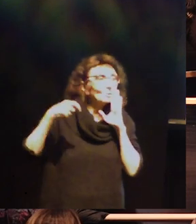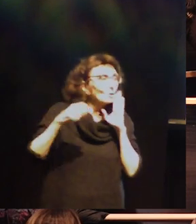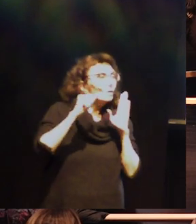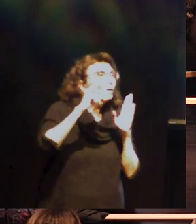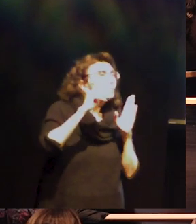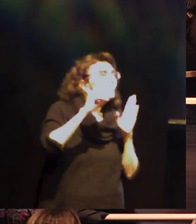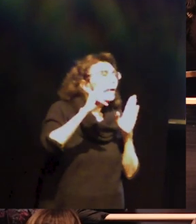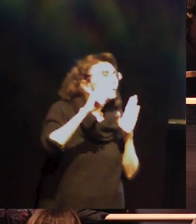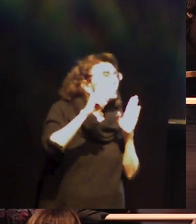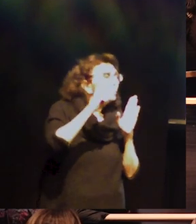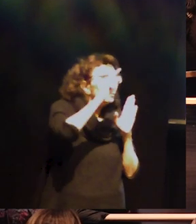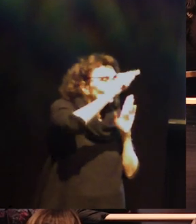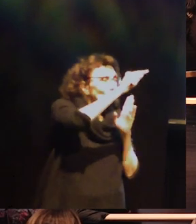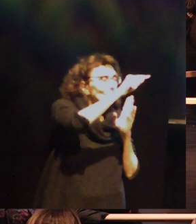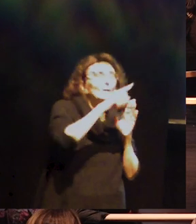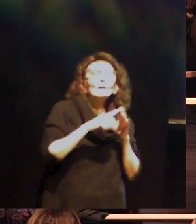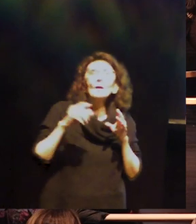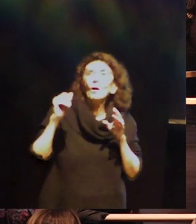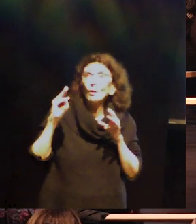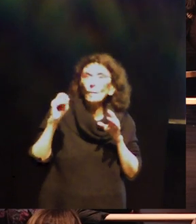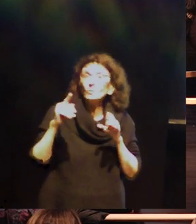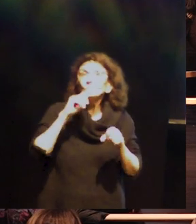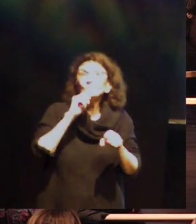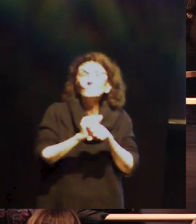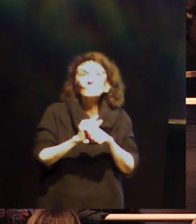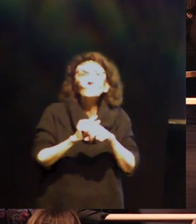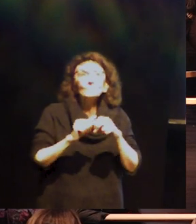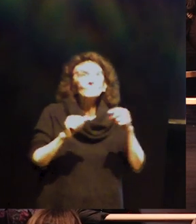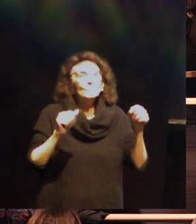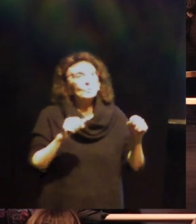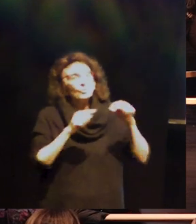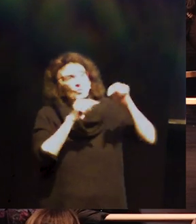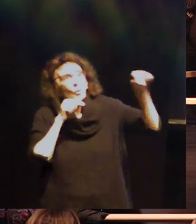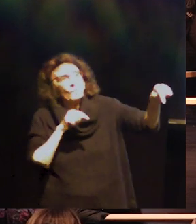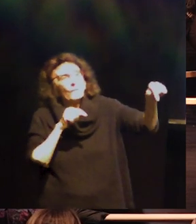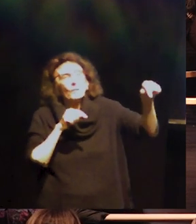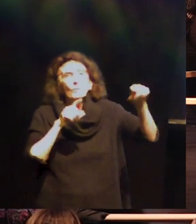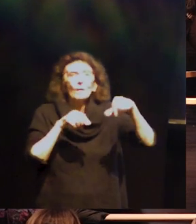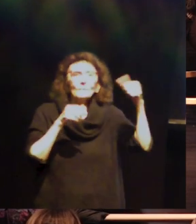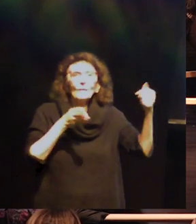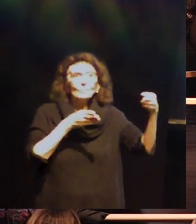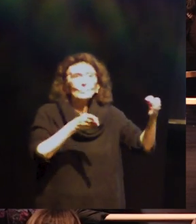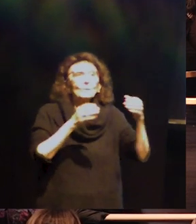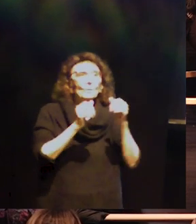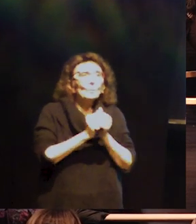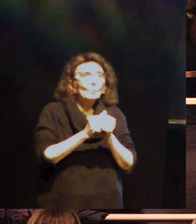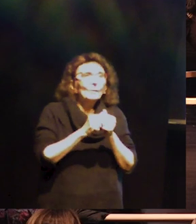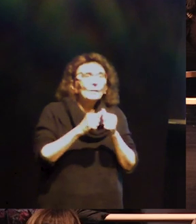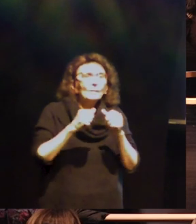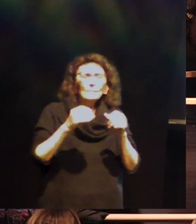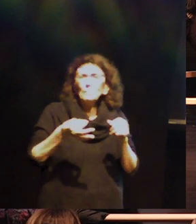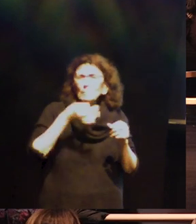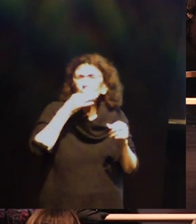producer, he was literally across the street or down the block, you know, on another avenue with these Cook lenses that